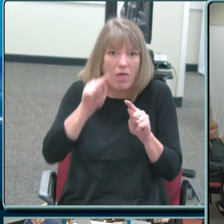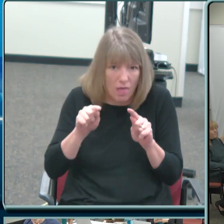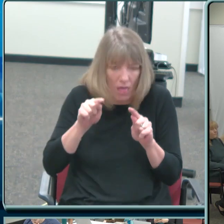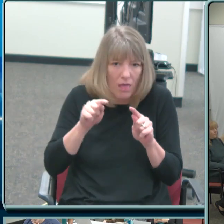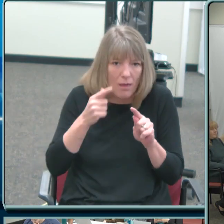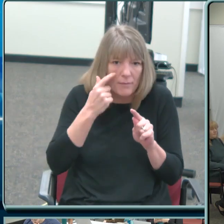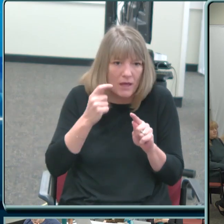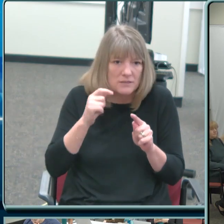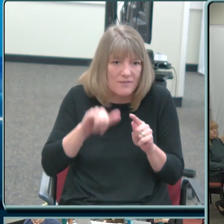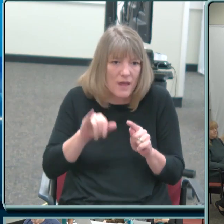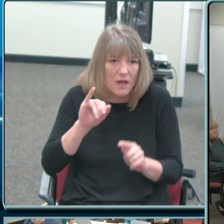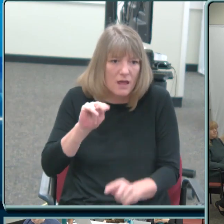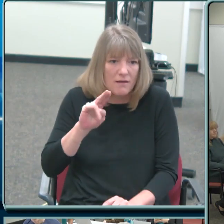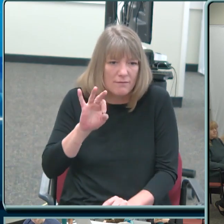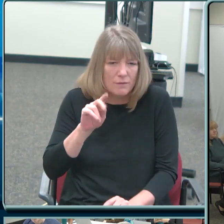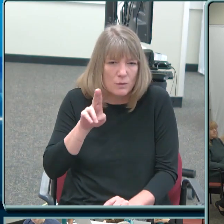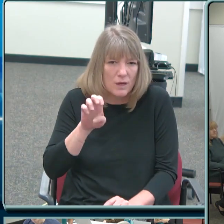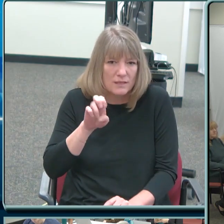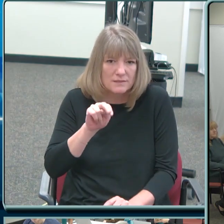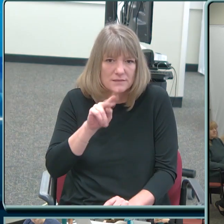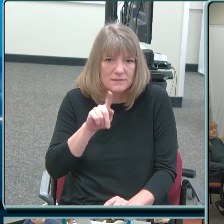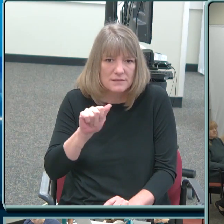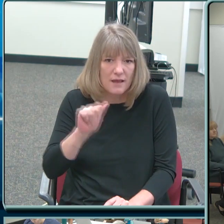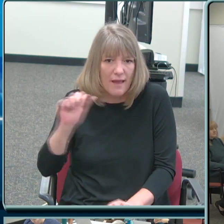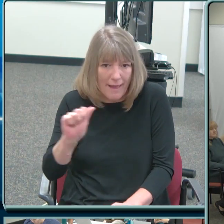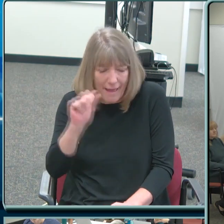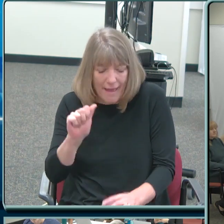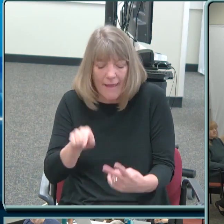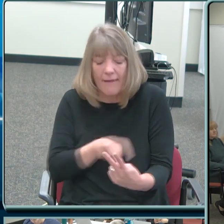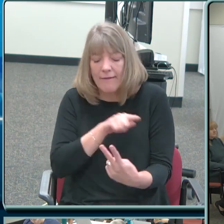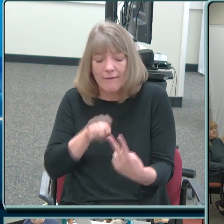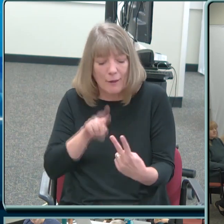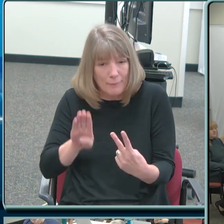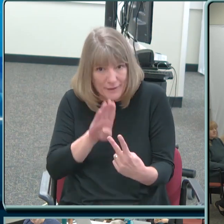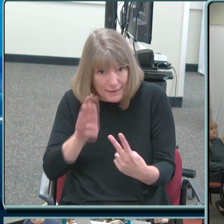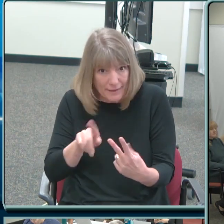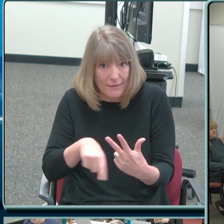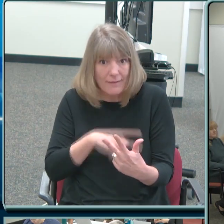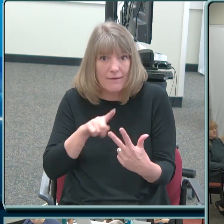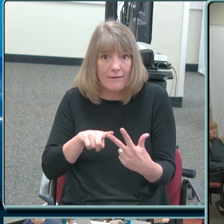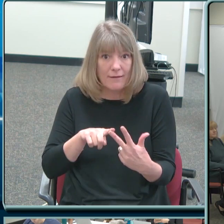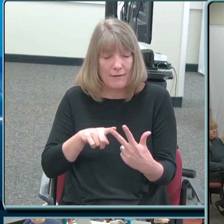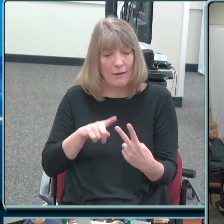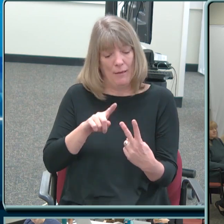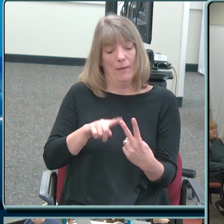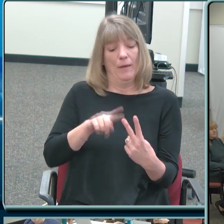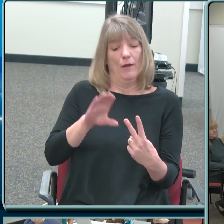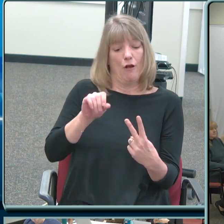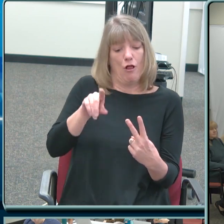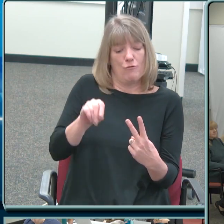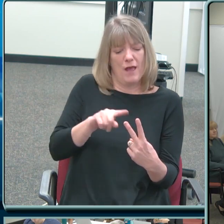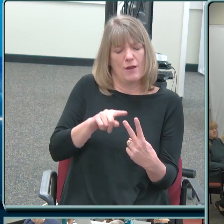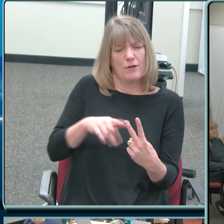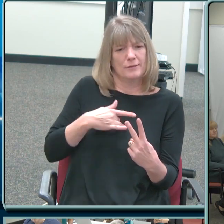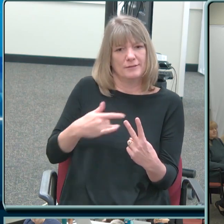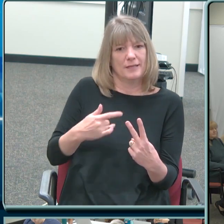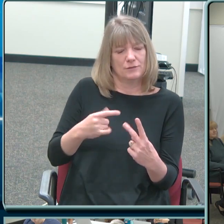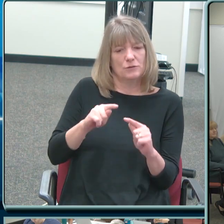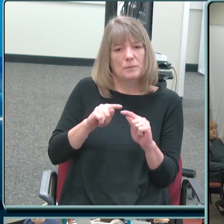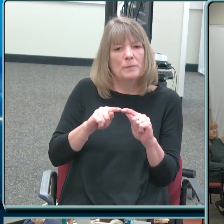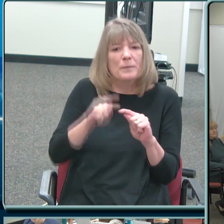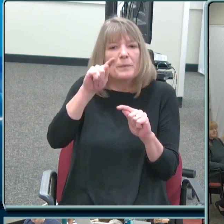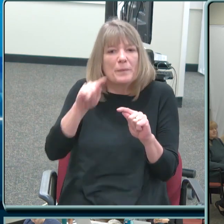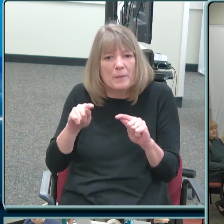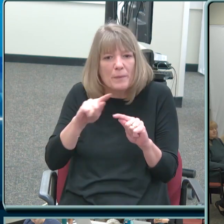been influenza A, which is one type of strain. There's also influenza B. Influenza B in Colorado typically comes as a little hump,